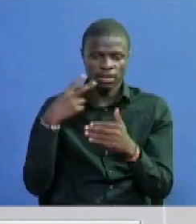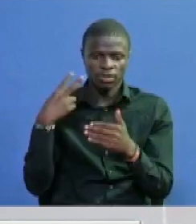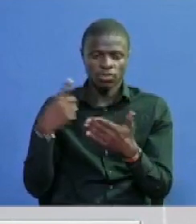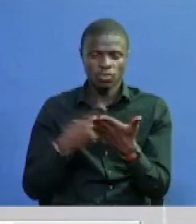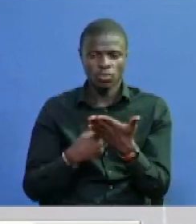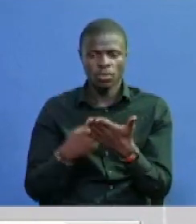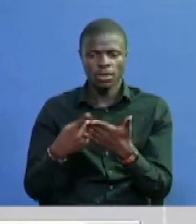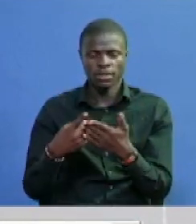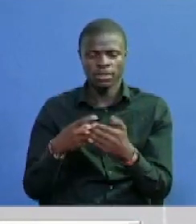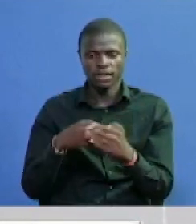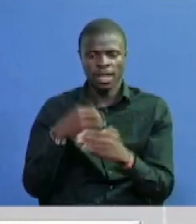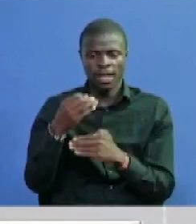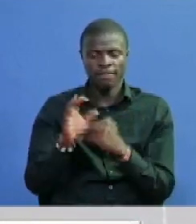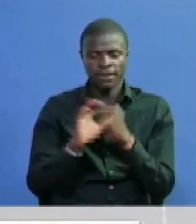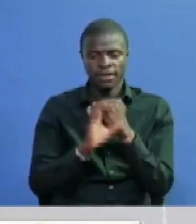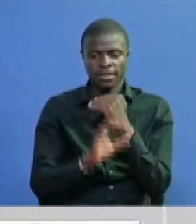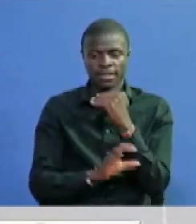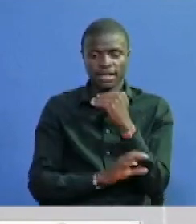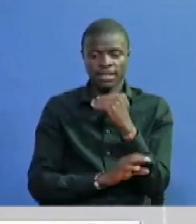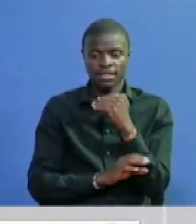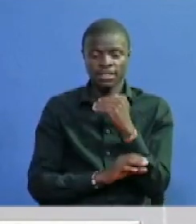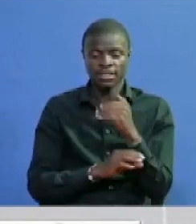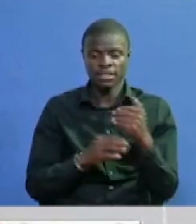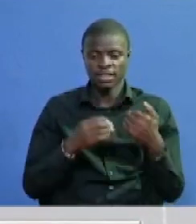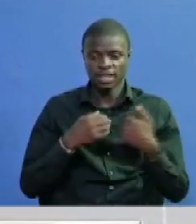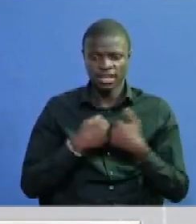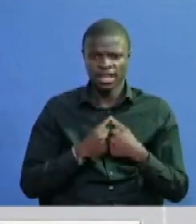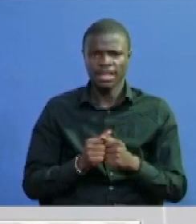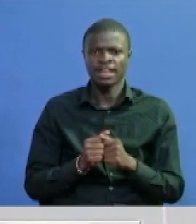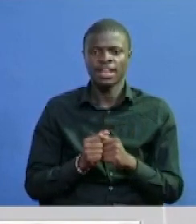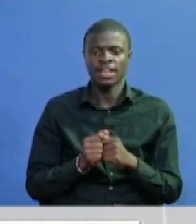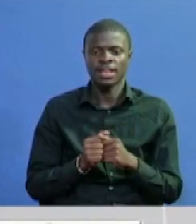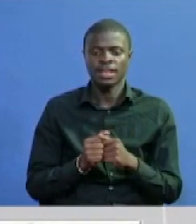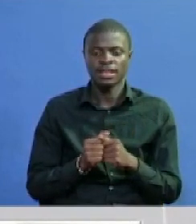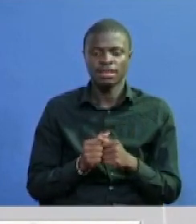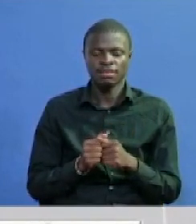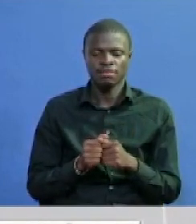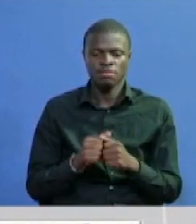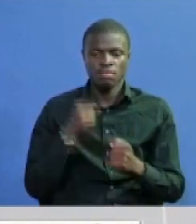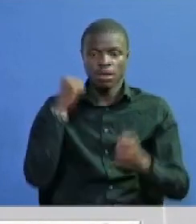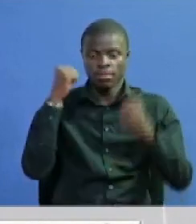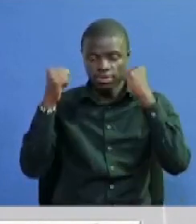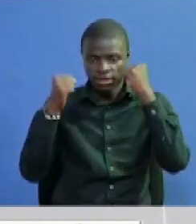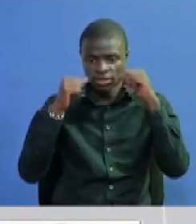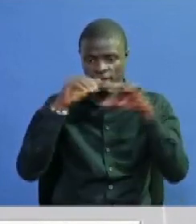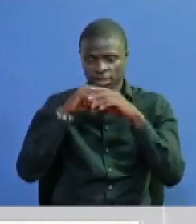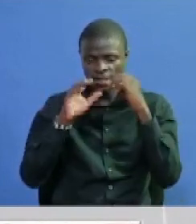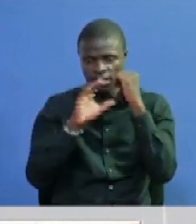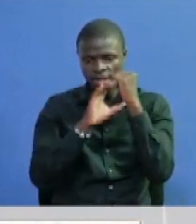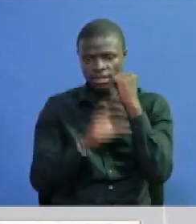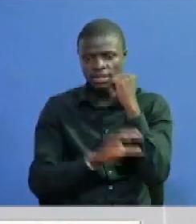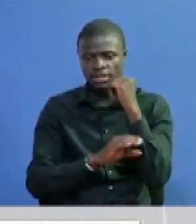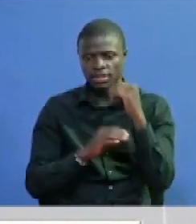property and deaths. 3 deaths so far reported. That is official number of deaths that have been reported so far are